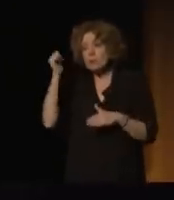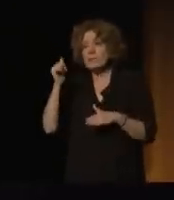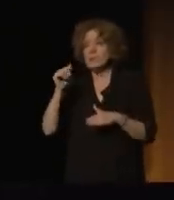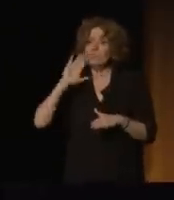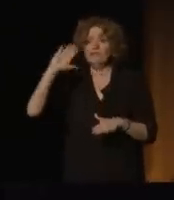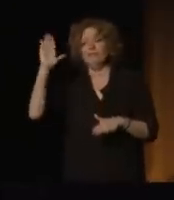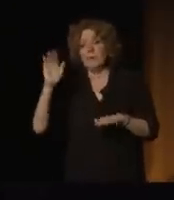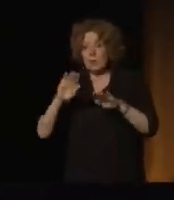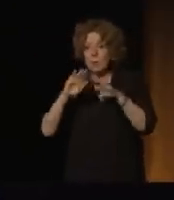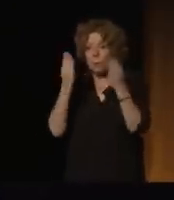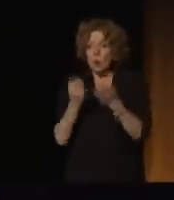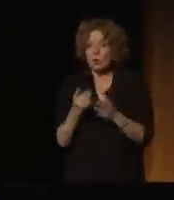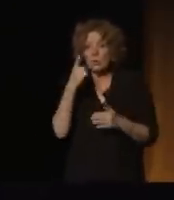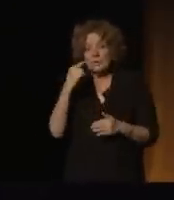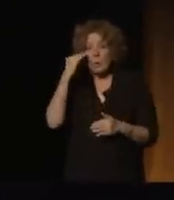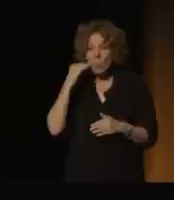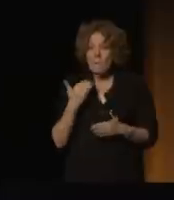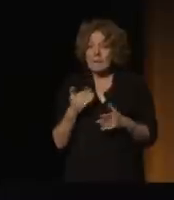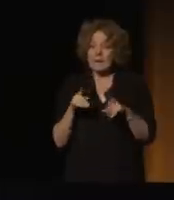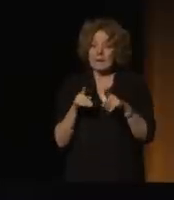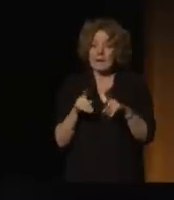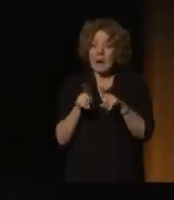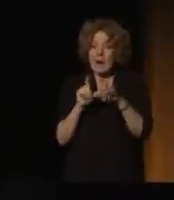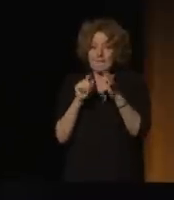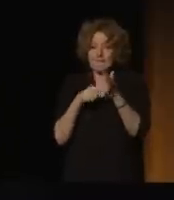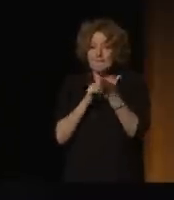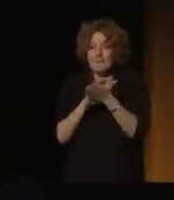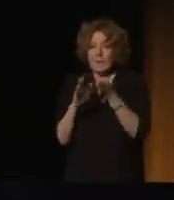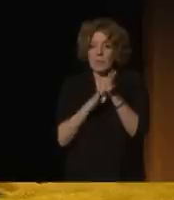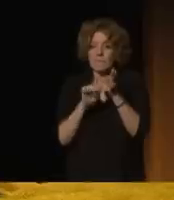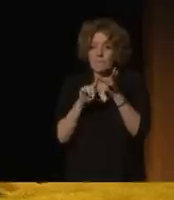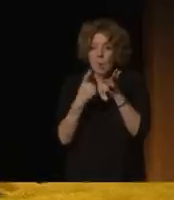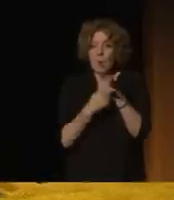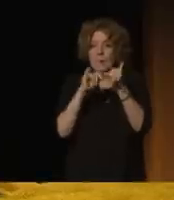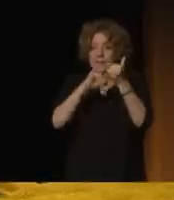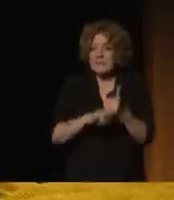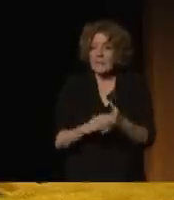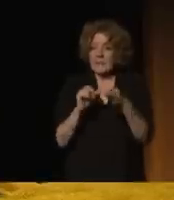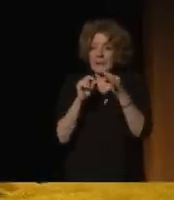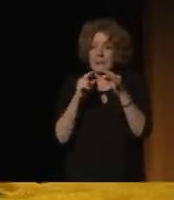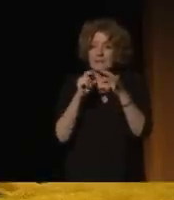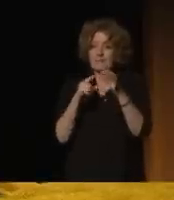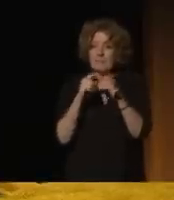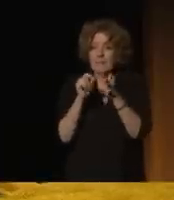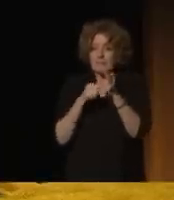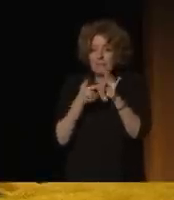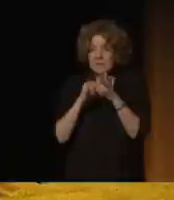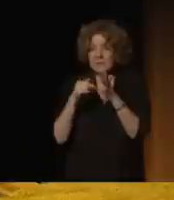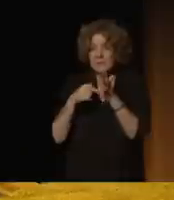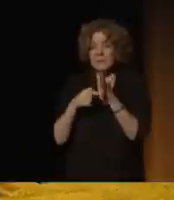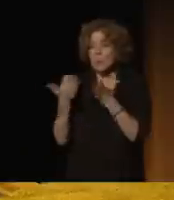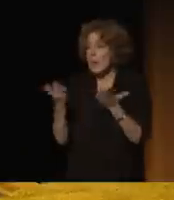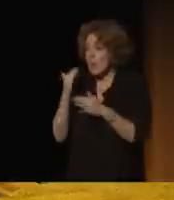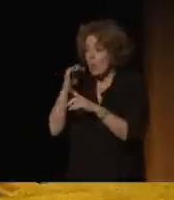world, women, you've seen Beth Moore, people like that in the Southern Baptist movement where women are kind of pushed down. You've